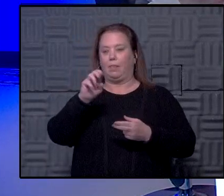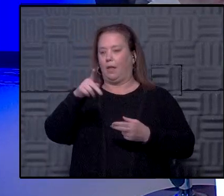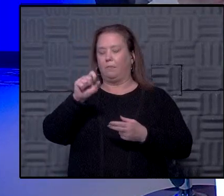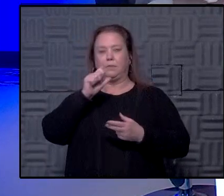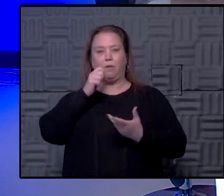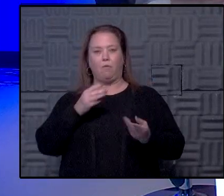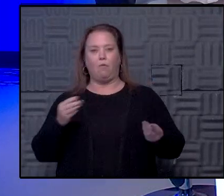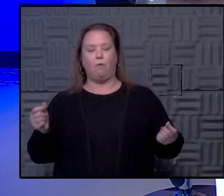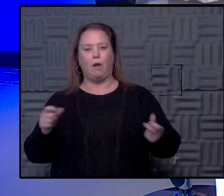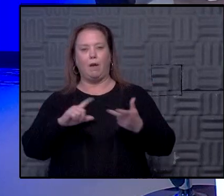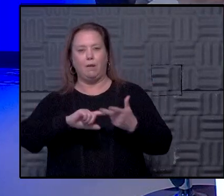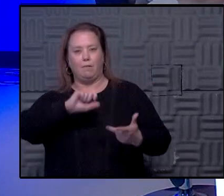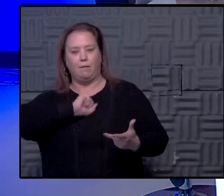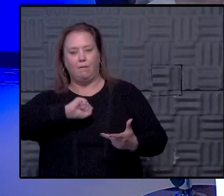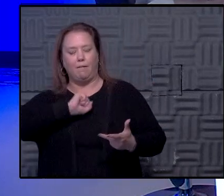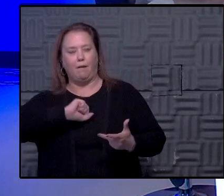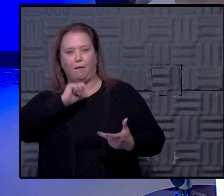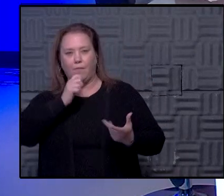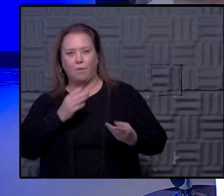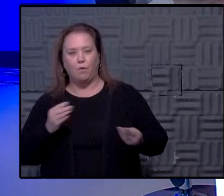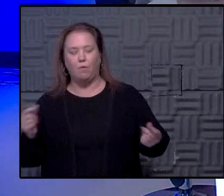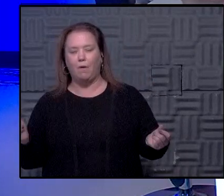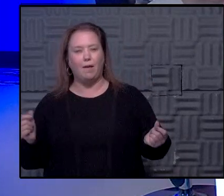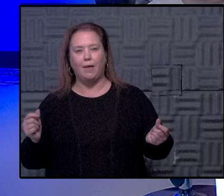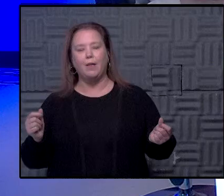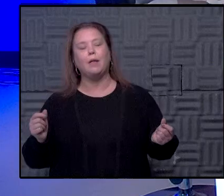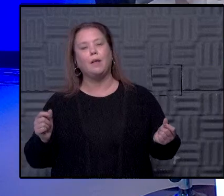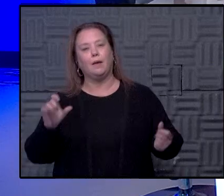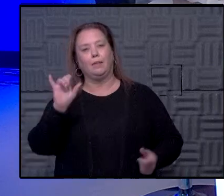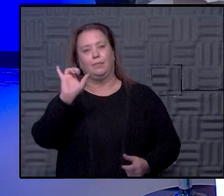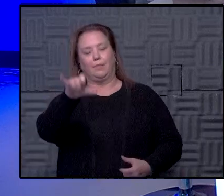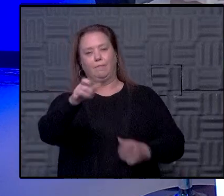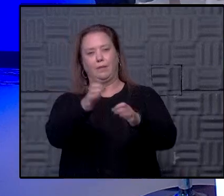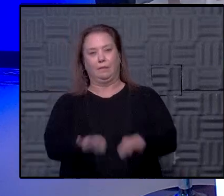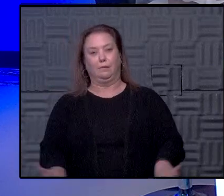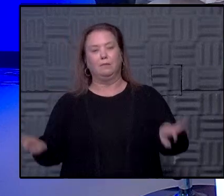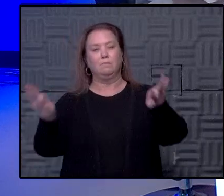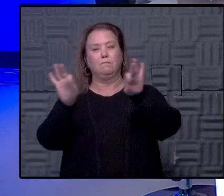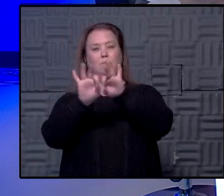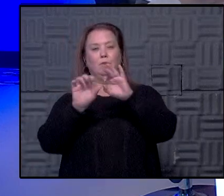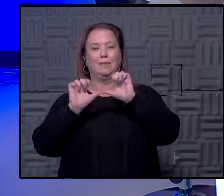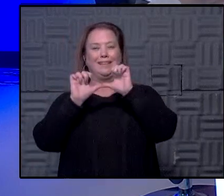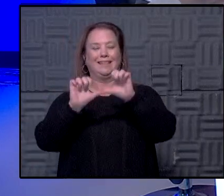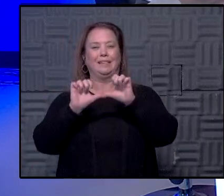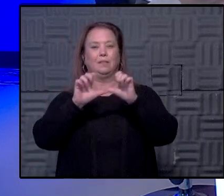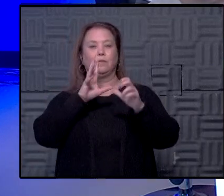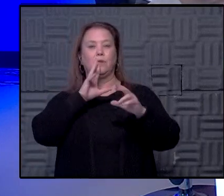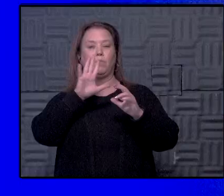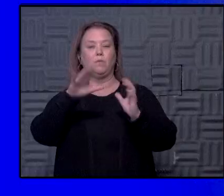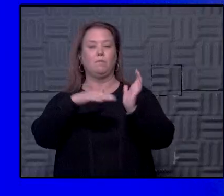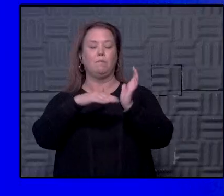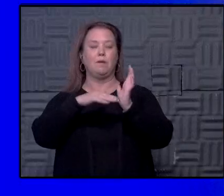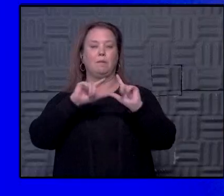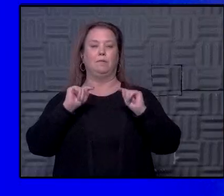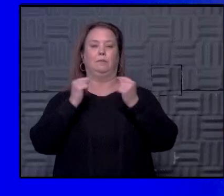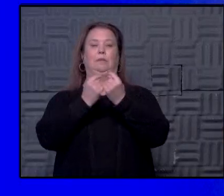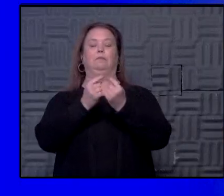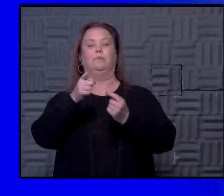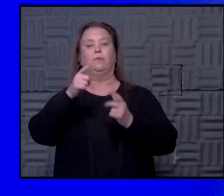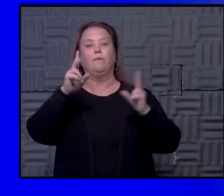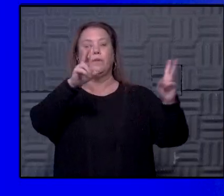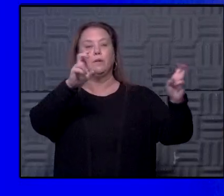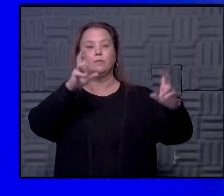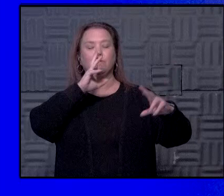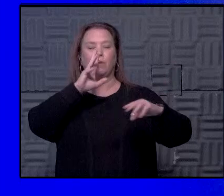go away. That cough that has been persisting or getting worse didn't go away. So that's important to continue to talk with your medical teams. If you have an